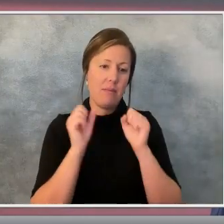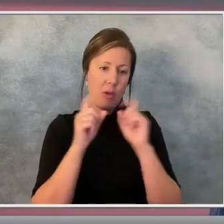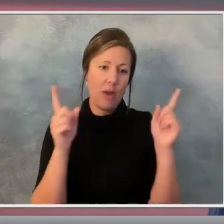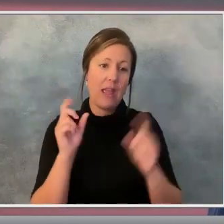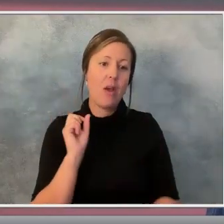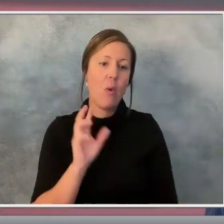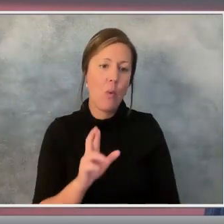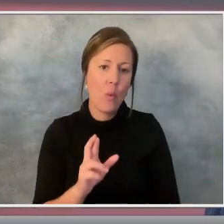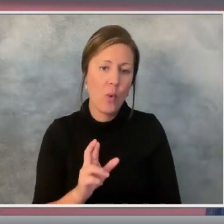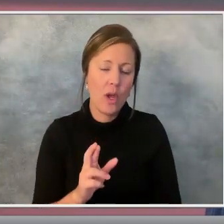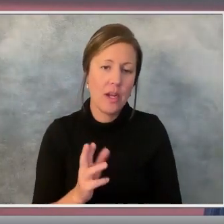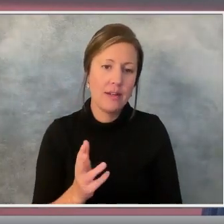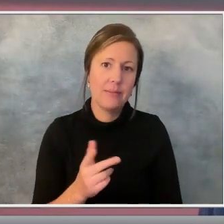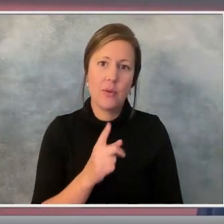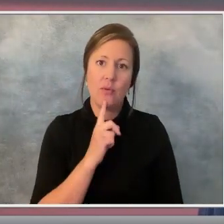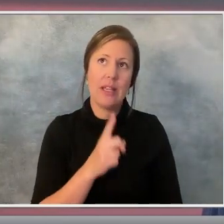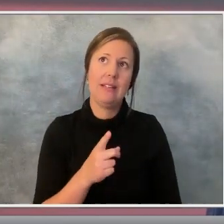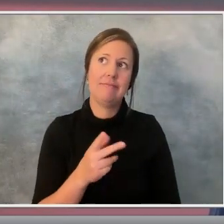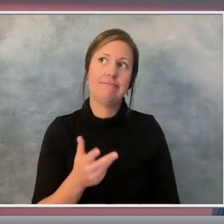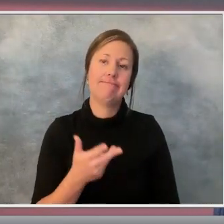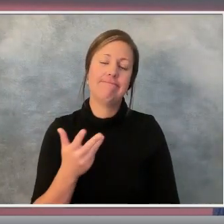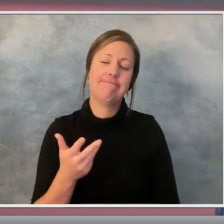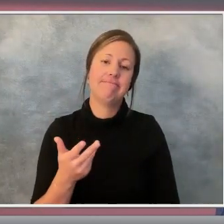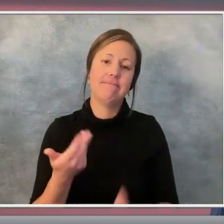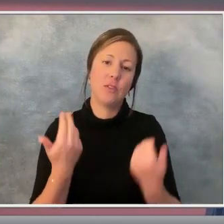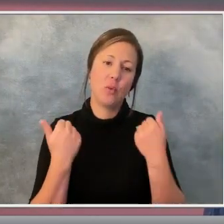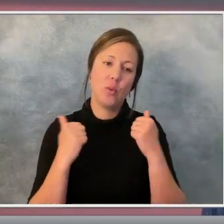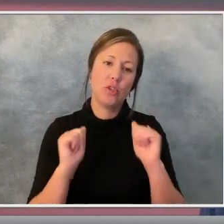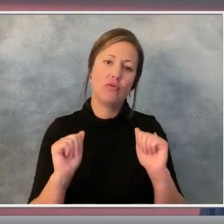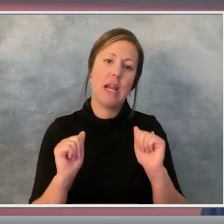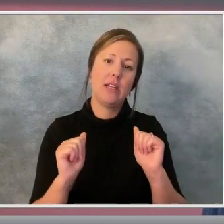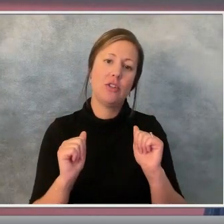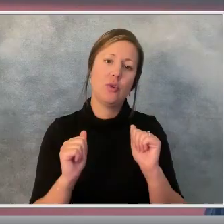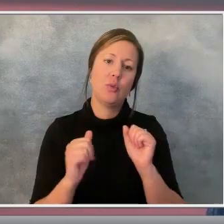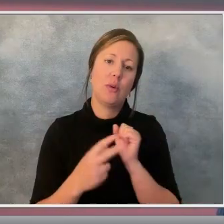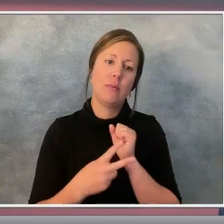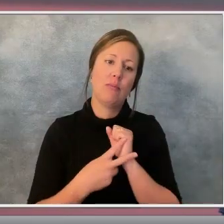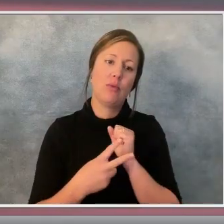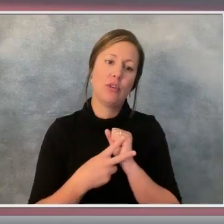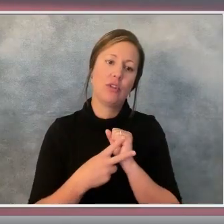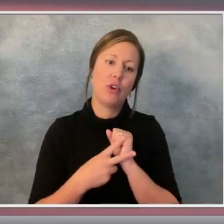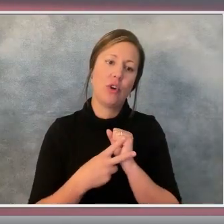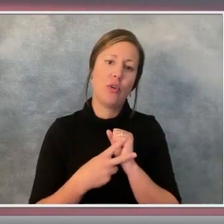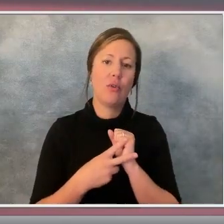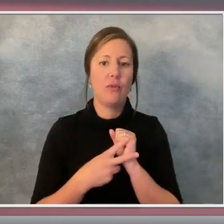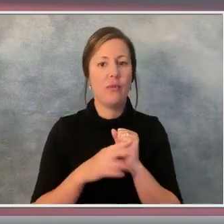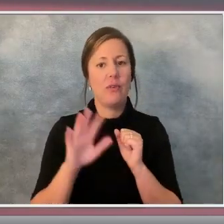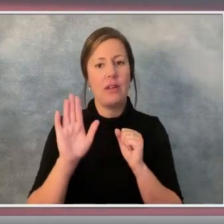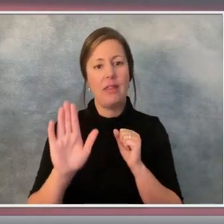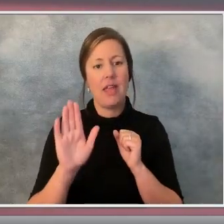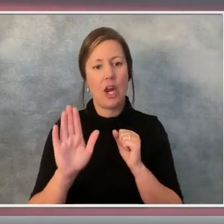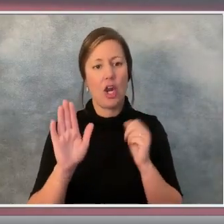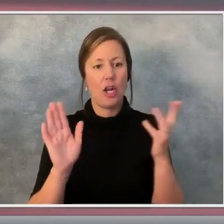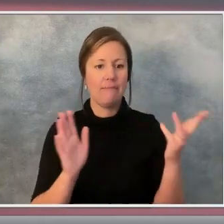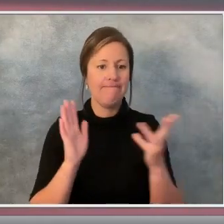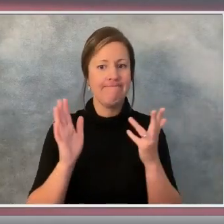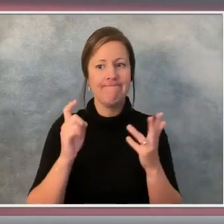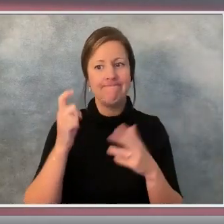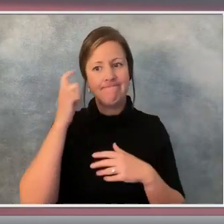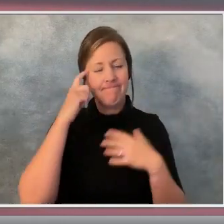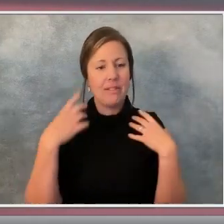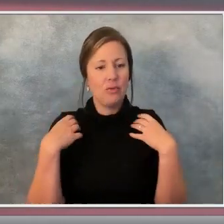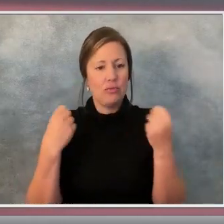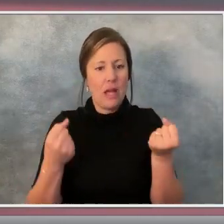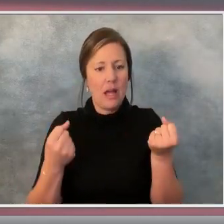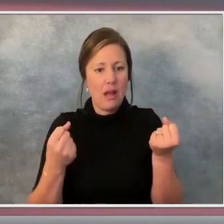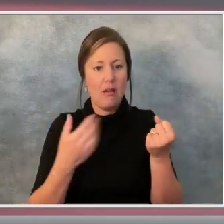some degree we're trying to preserve their sort of psyche and these kind of things by not letting them